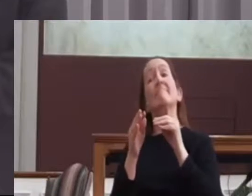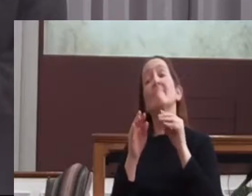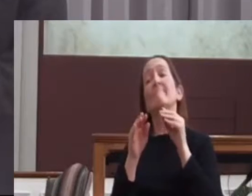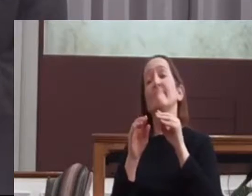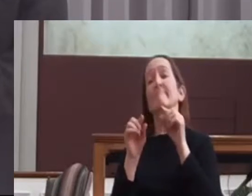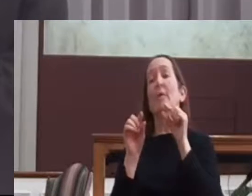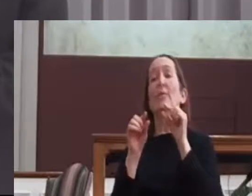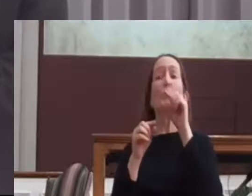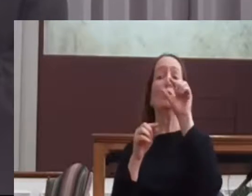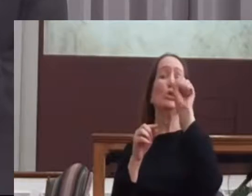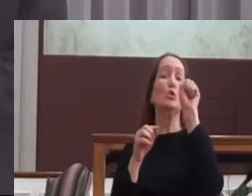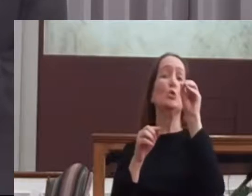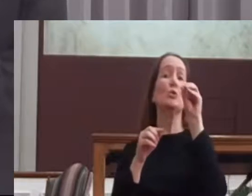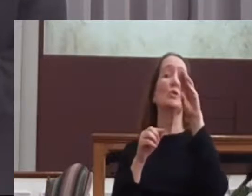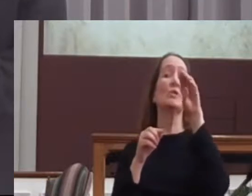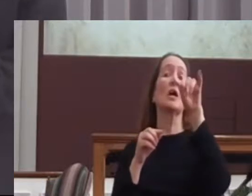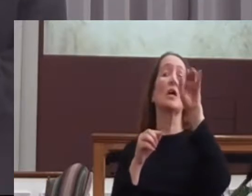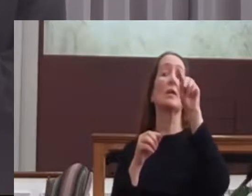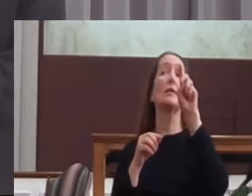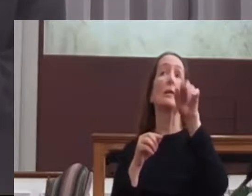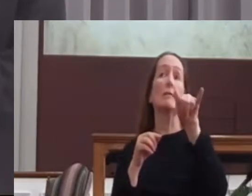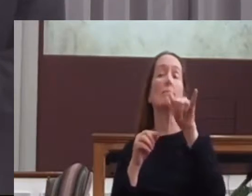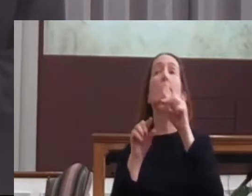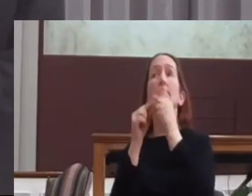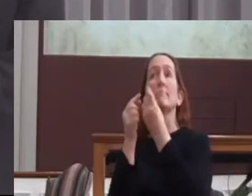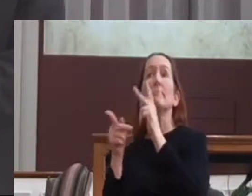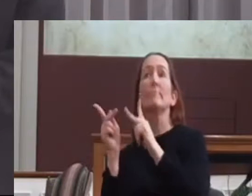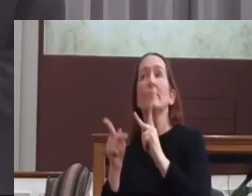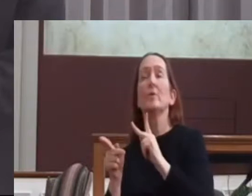off on their civilization, on their society.